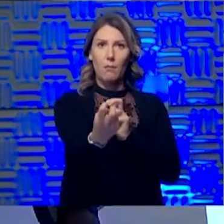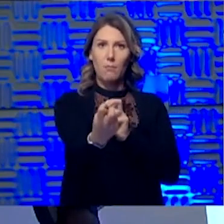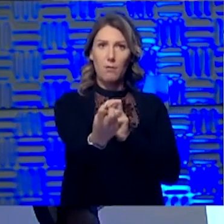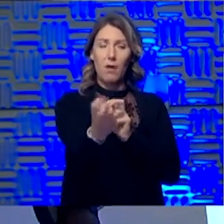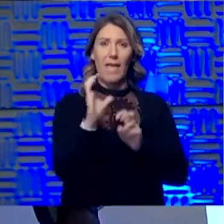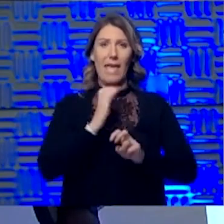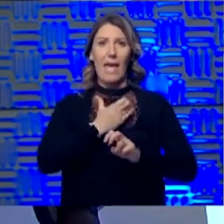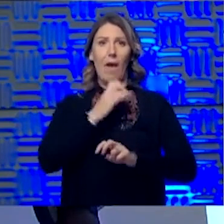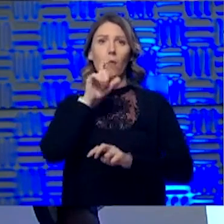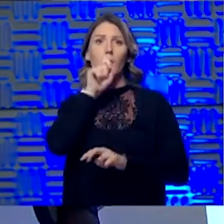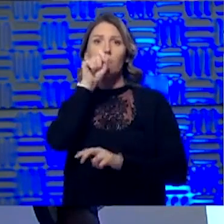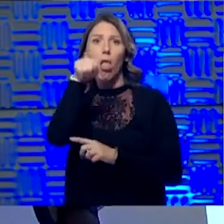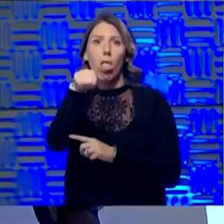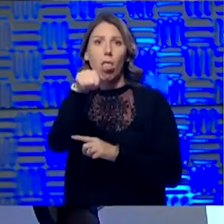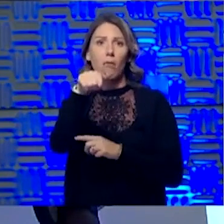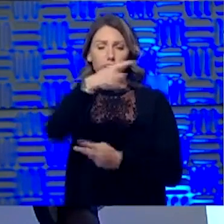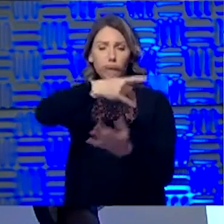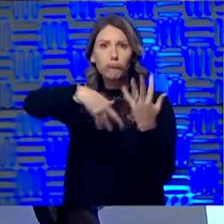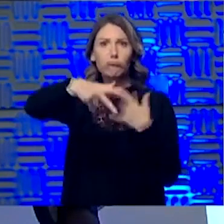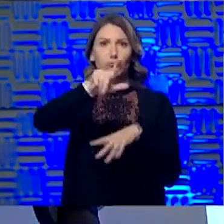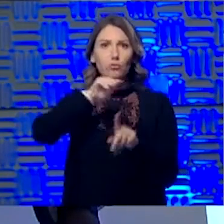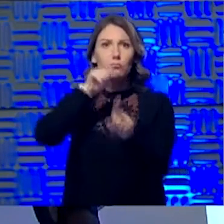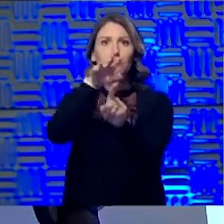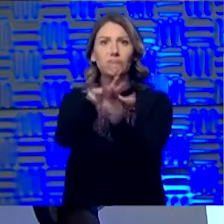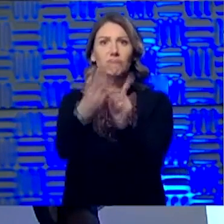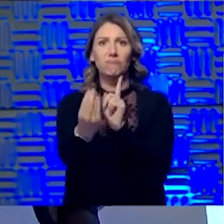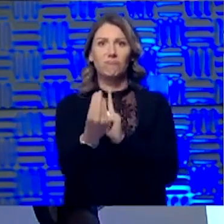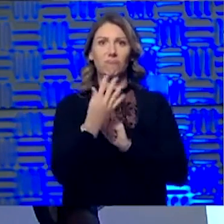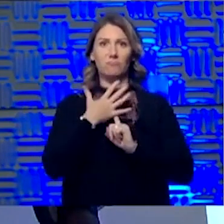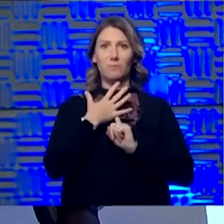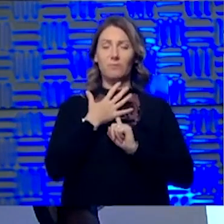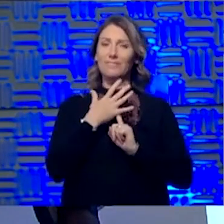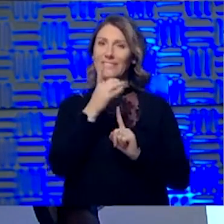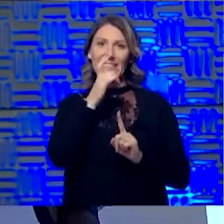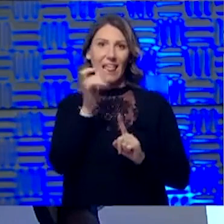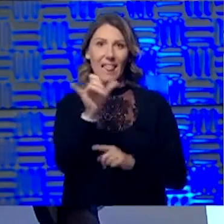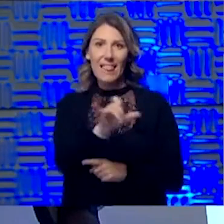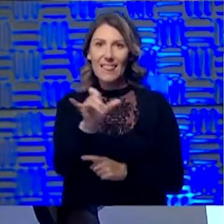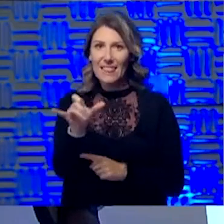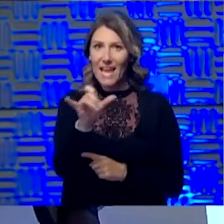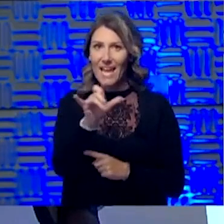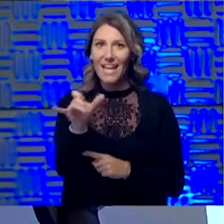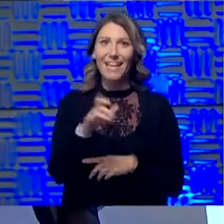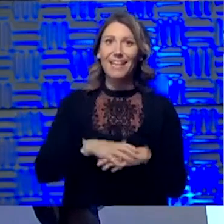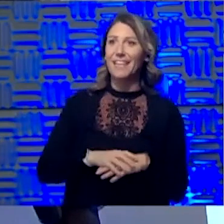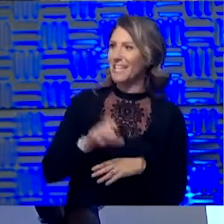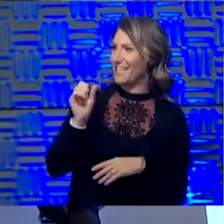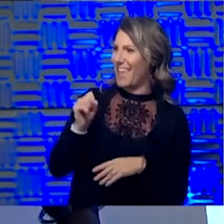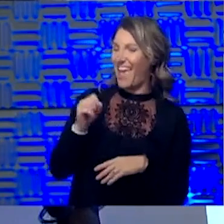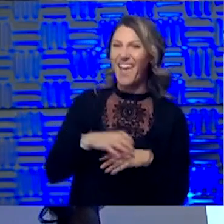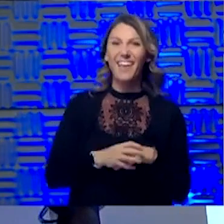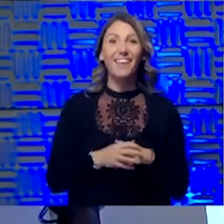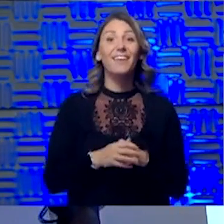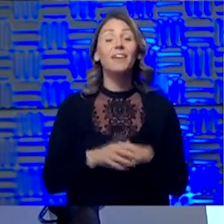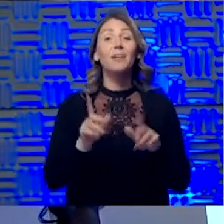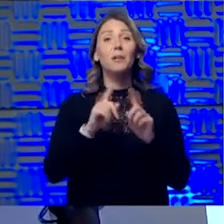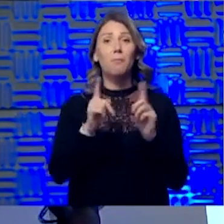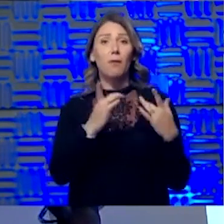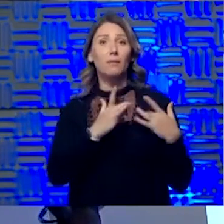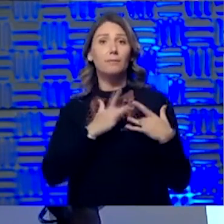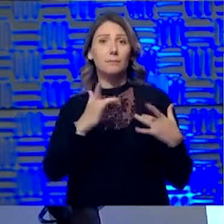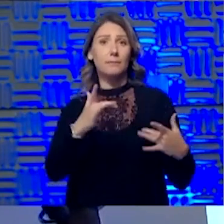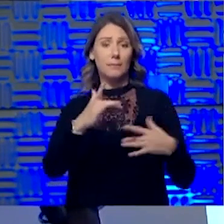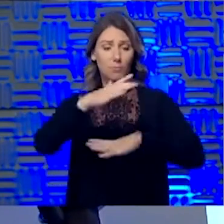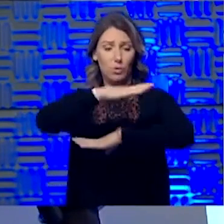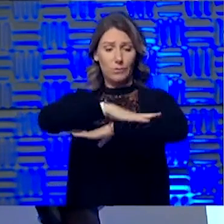droplets transmitting infectious disease to You'd one have another is really have probably like that watermelon seed spitting contest. and so- right. Yeah, that'd be But typical tables at a